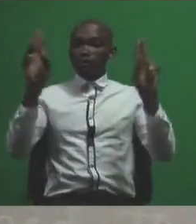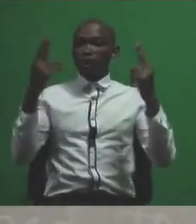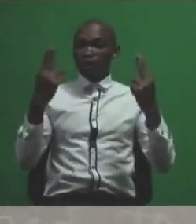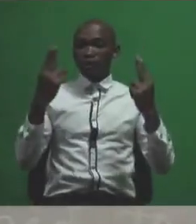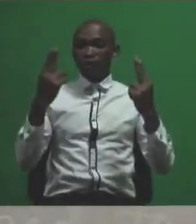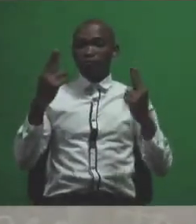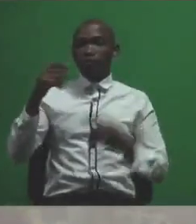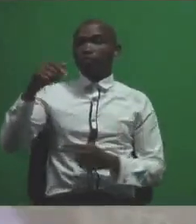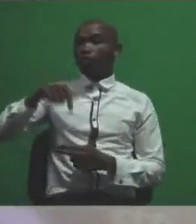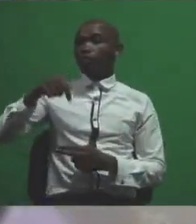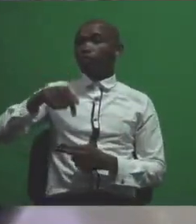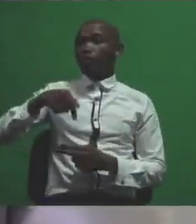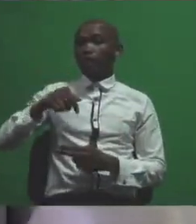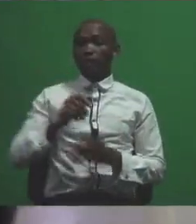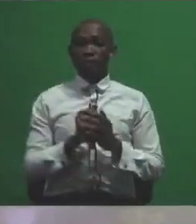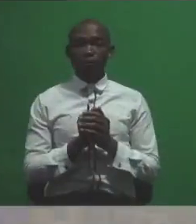And today